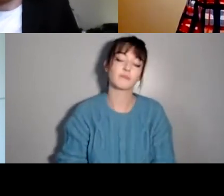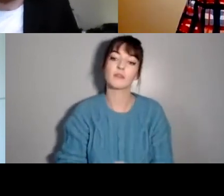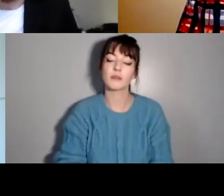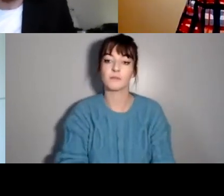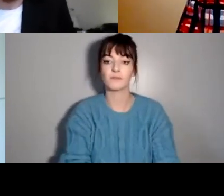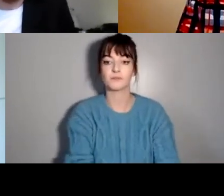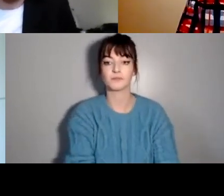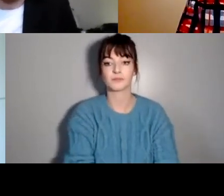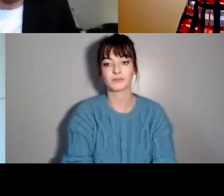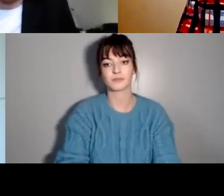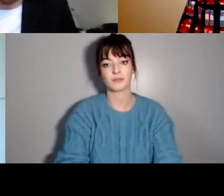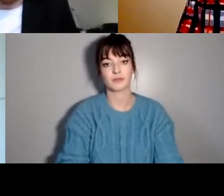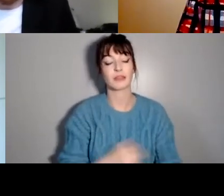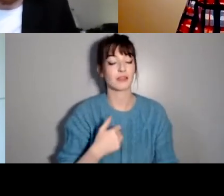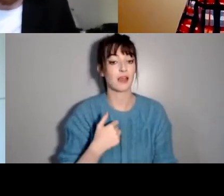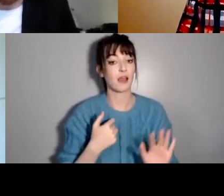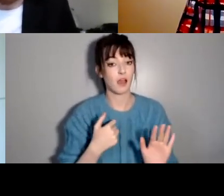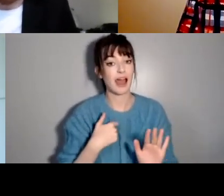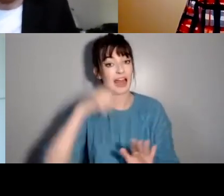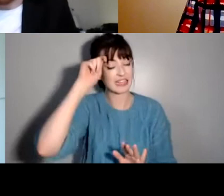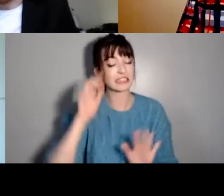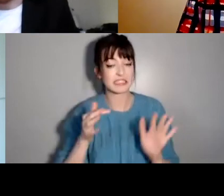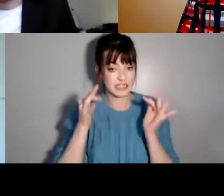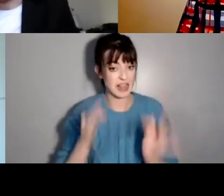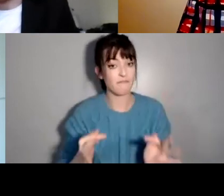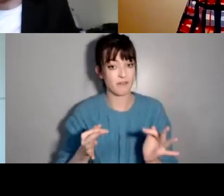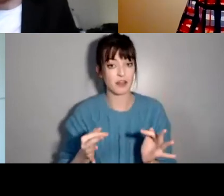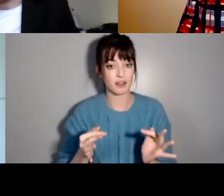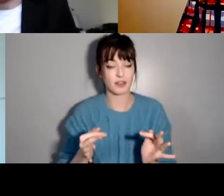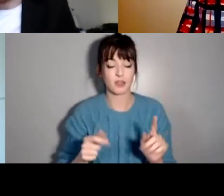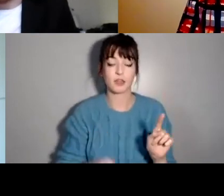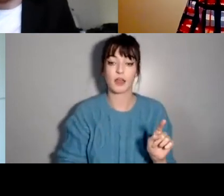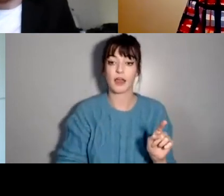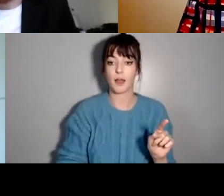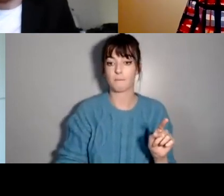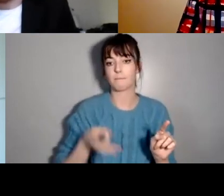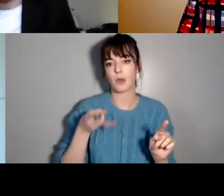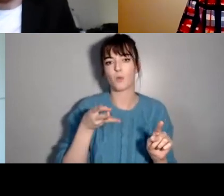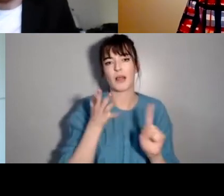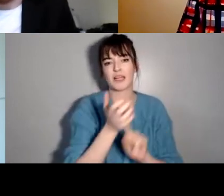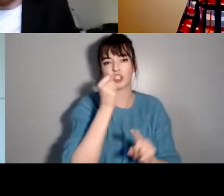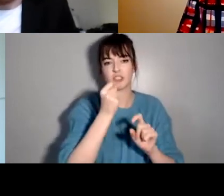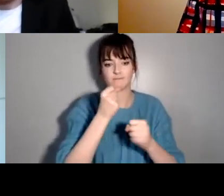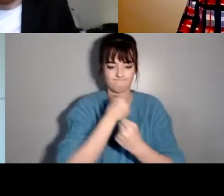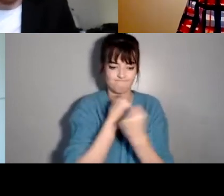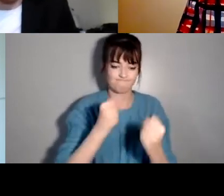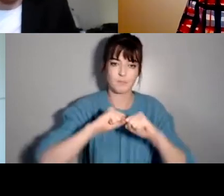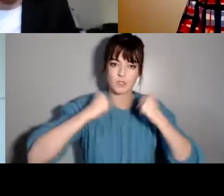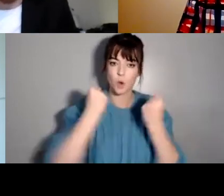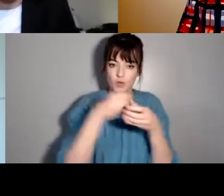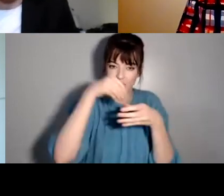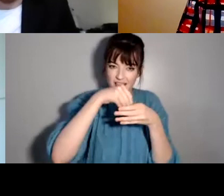I would definitely say that it would be achieving the social embeddedness that, you know, we would aspire